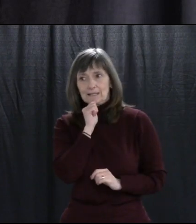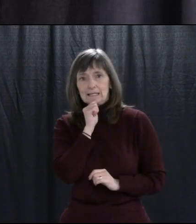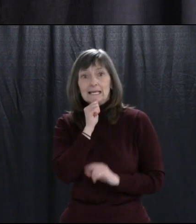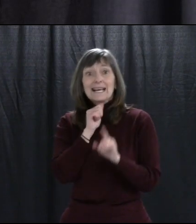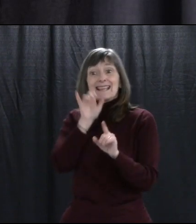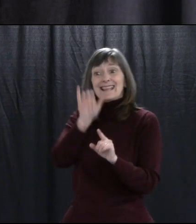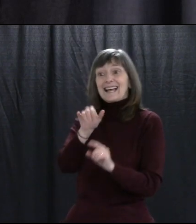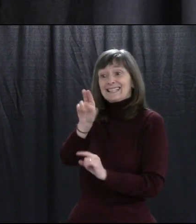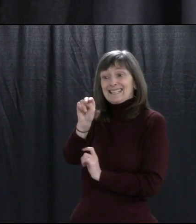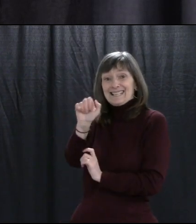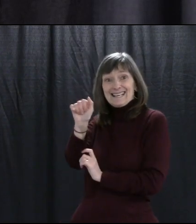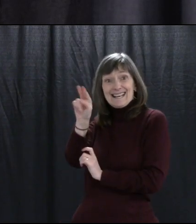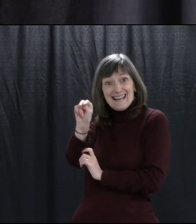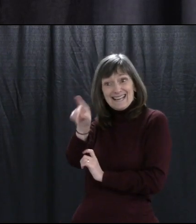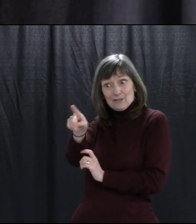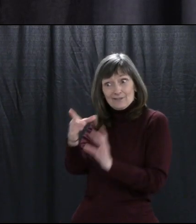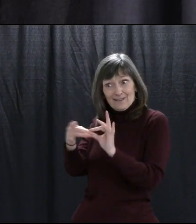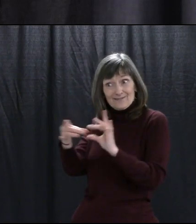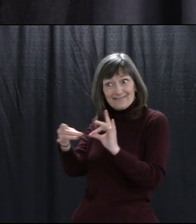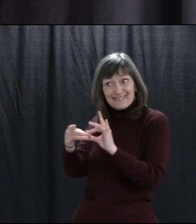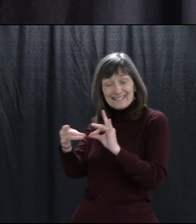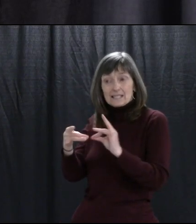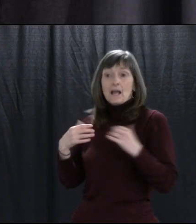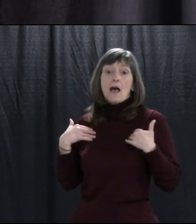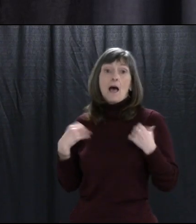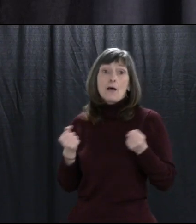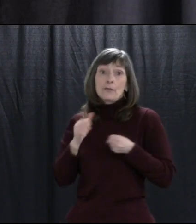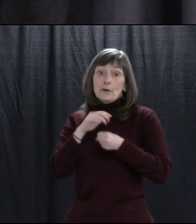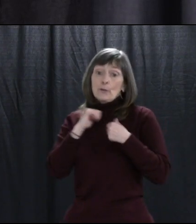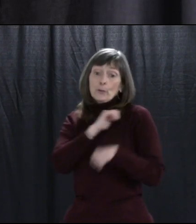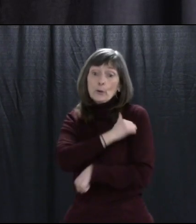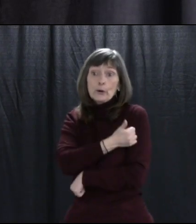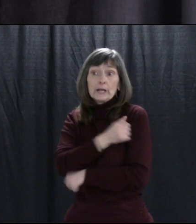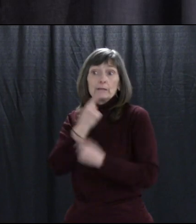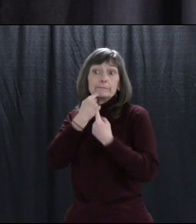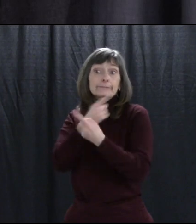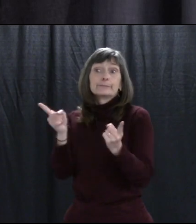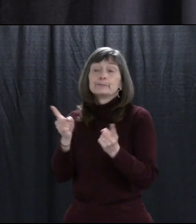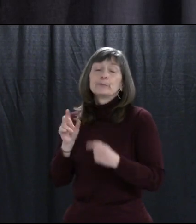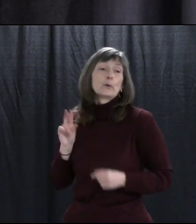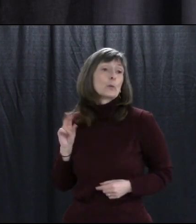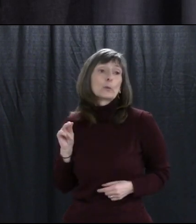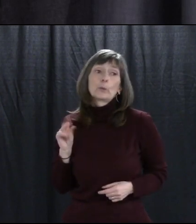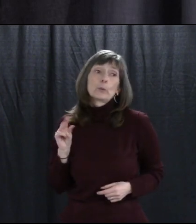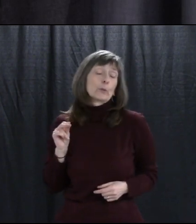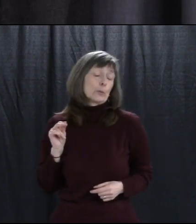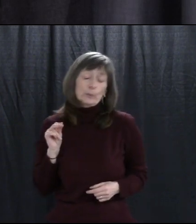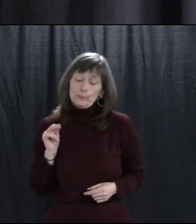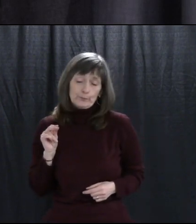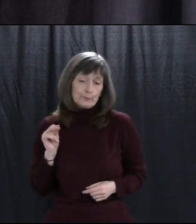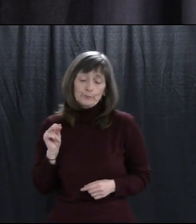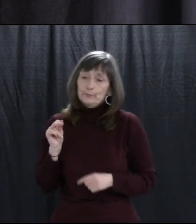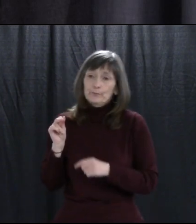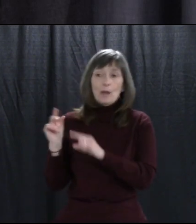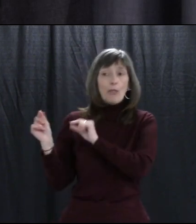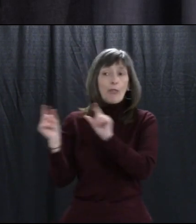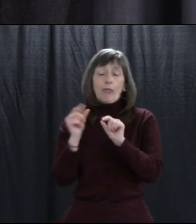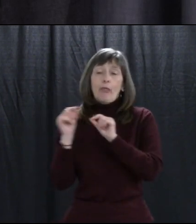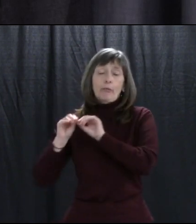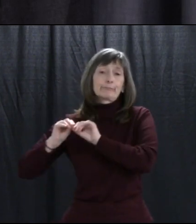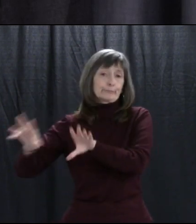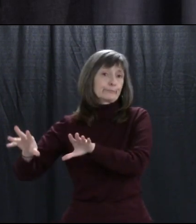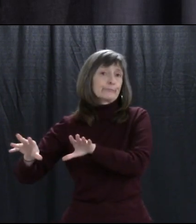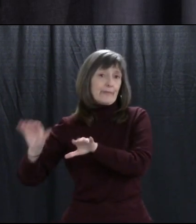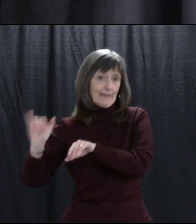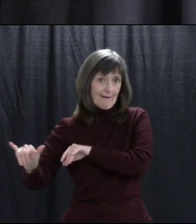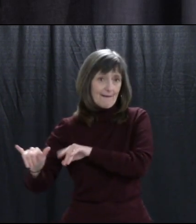were not revealed by the health authority. They were out there in the public domain. The information that we are